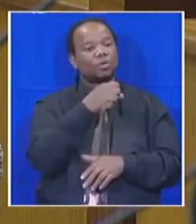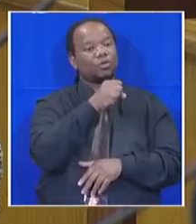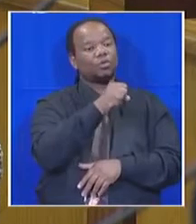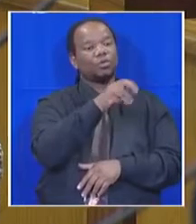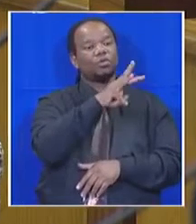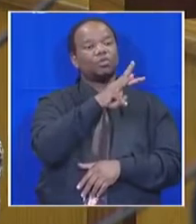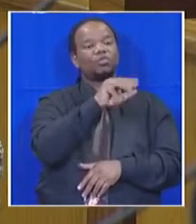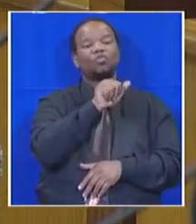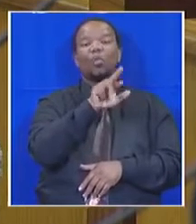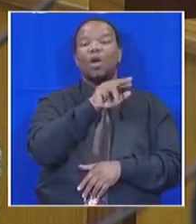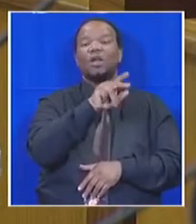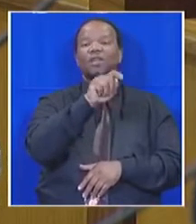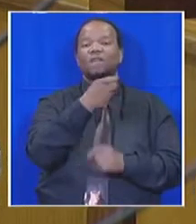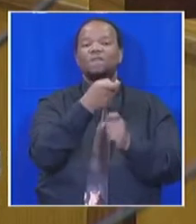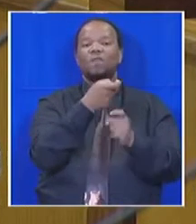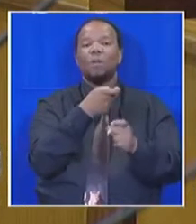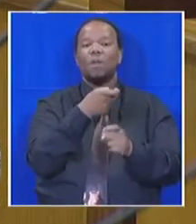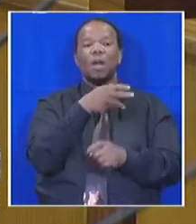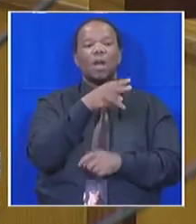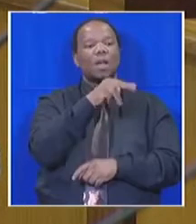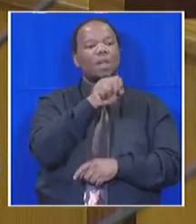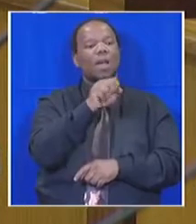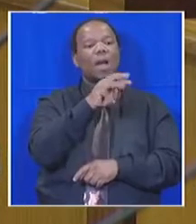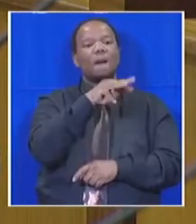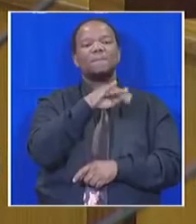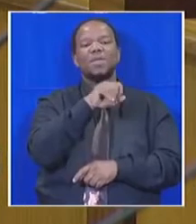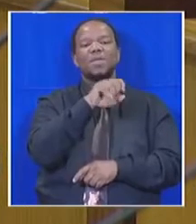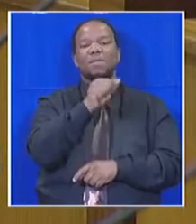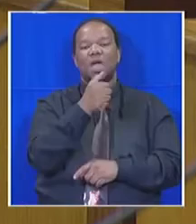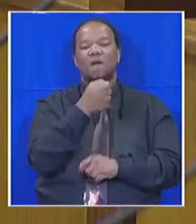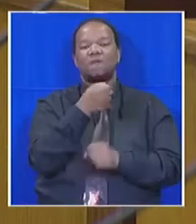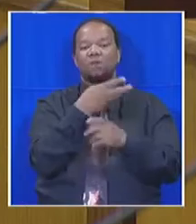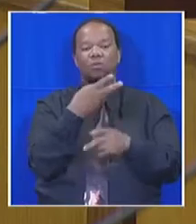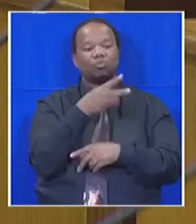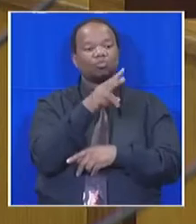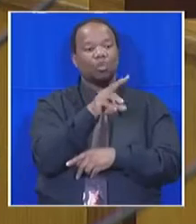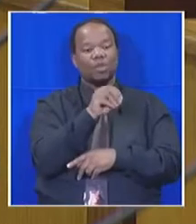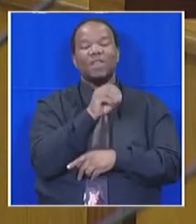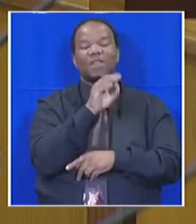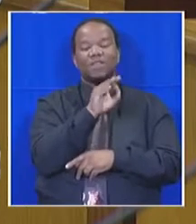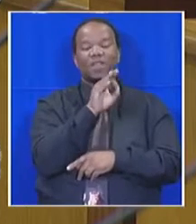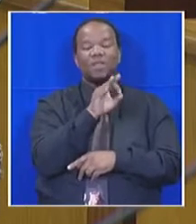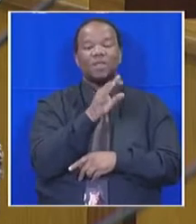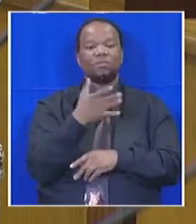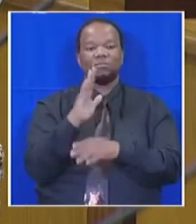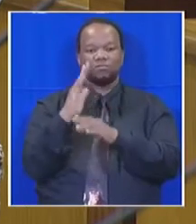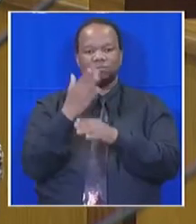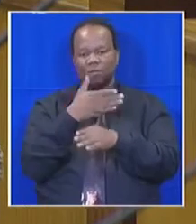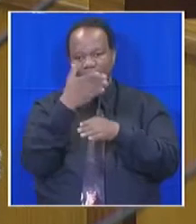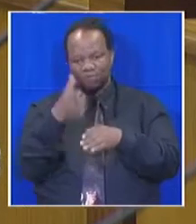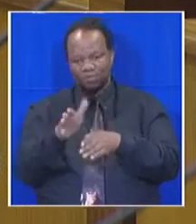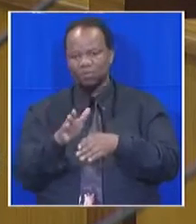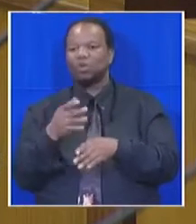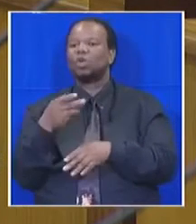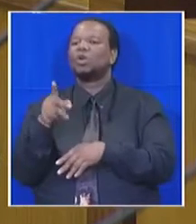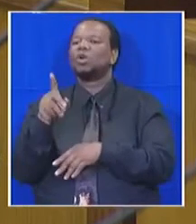of Namibia, who has been the chairperson since 2013. Acknowledges that Ms. Togo